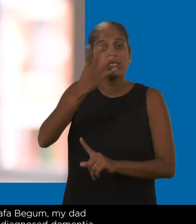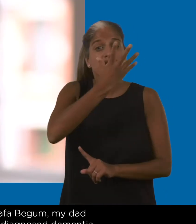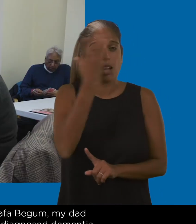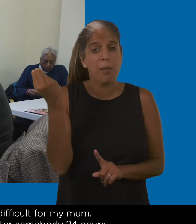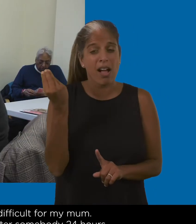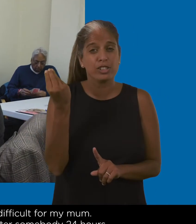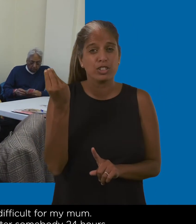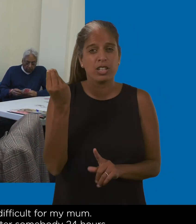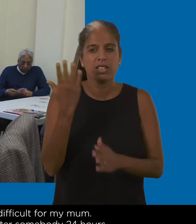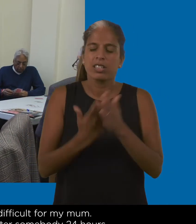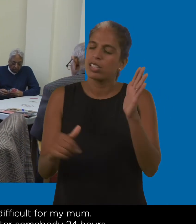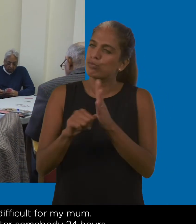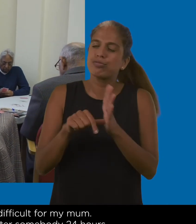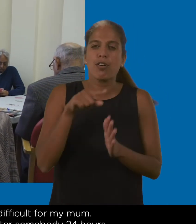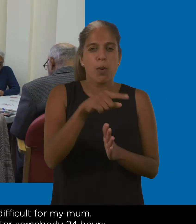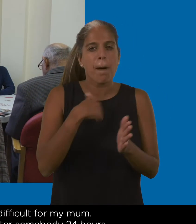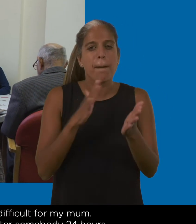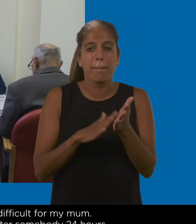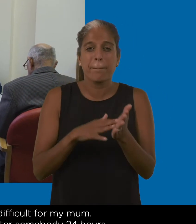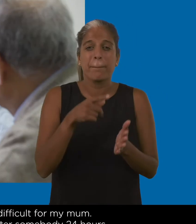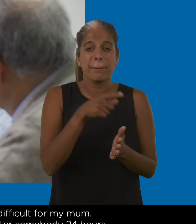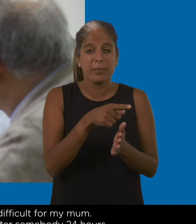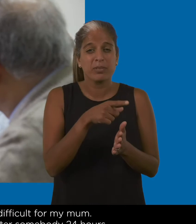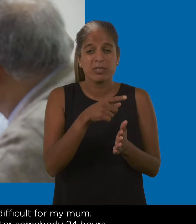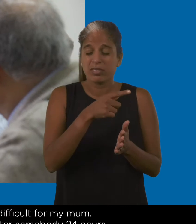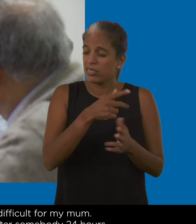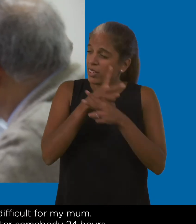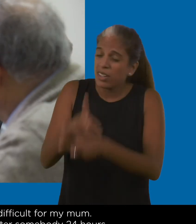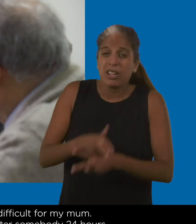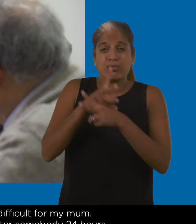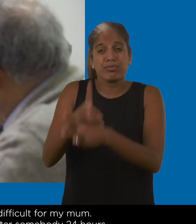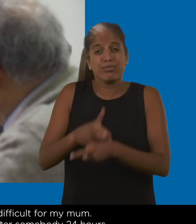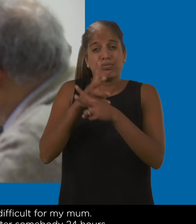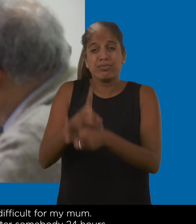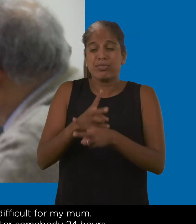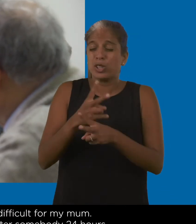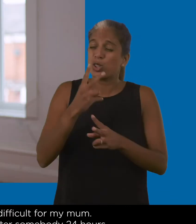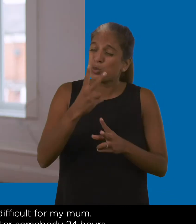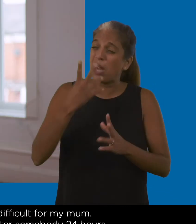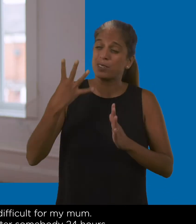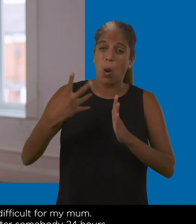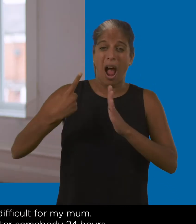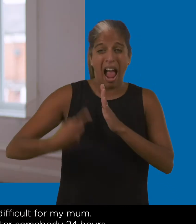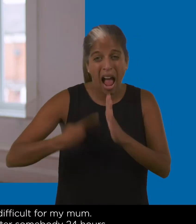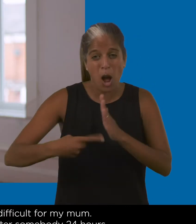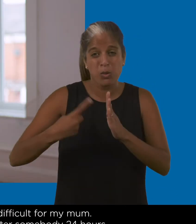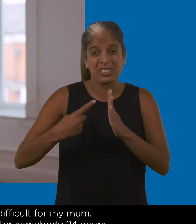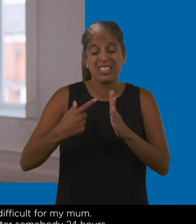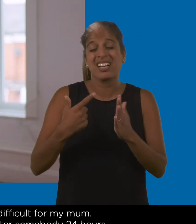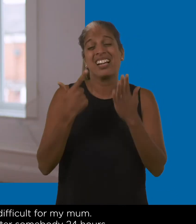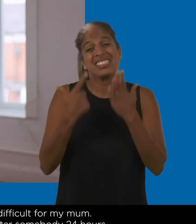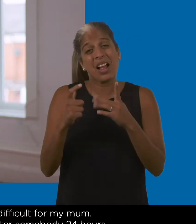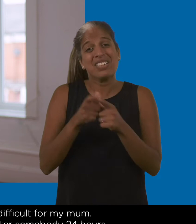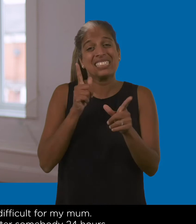dementia. Caring for my dad, it was very difficult for my mom. A lot of hard work really, looking